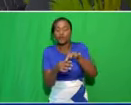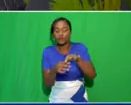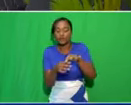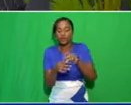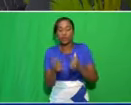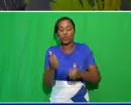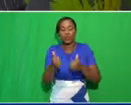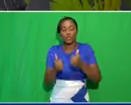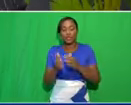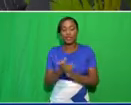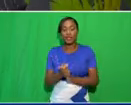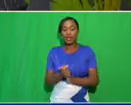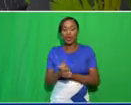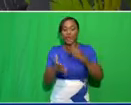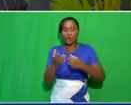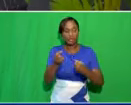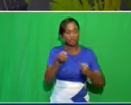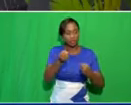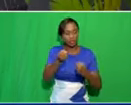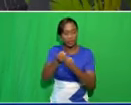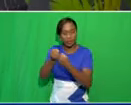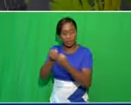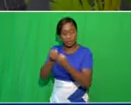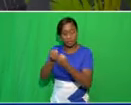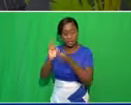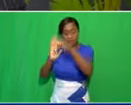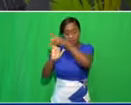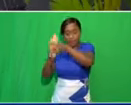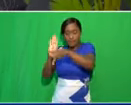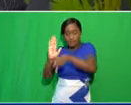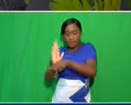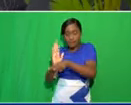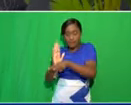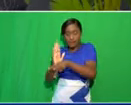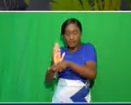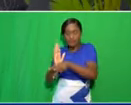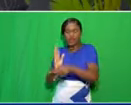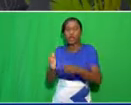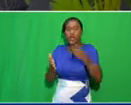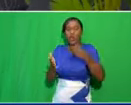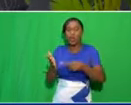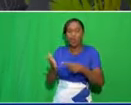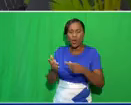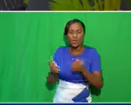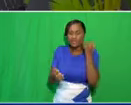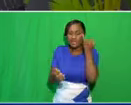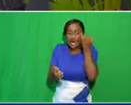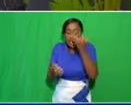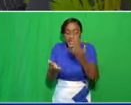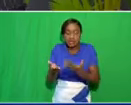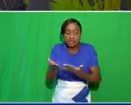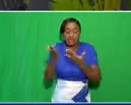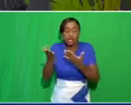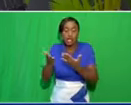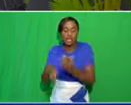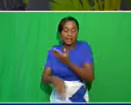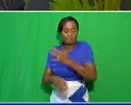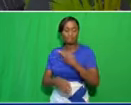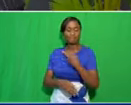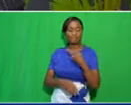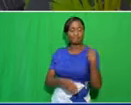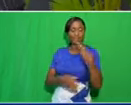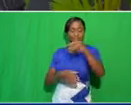policy argumentation behind each, the trade-offs that we suggest, the risk involved. So you're